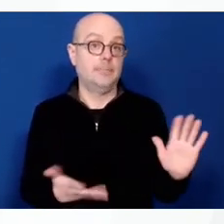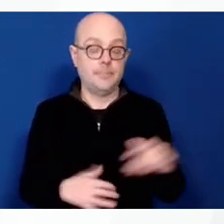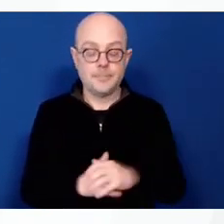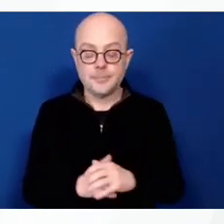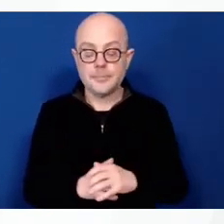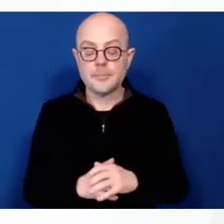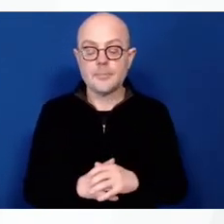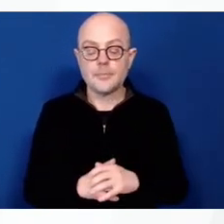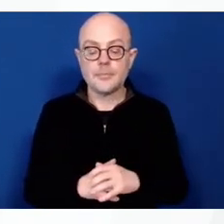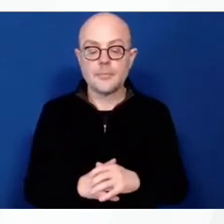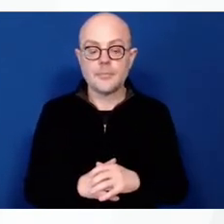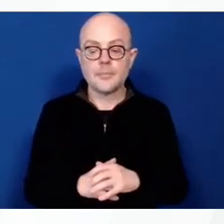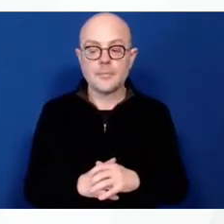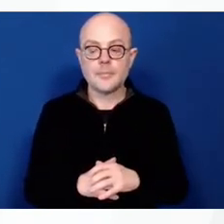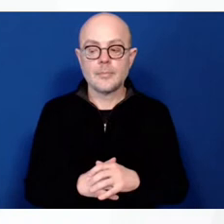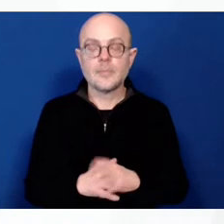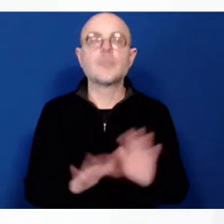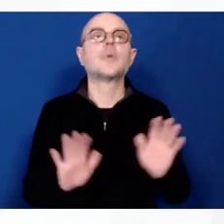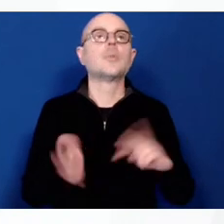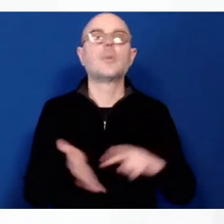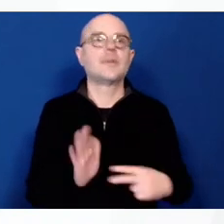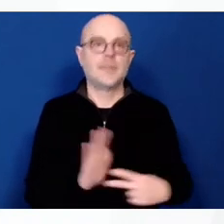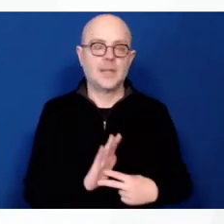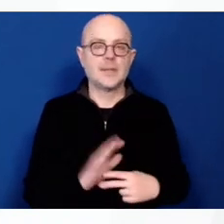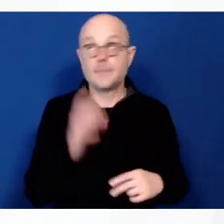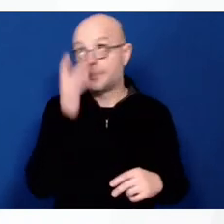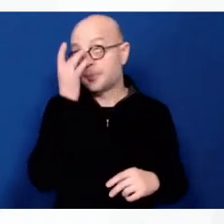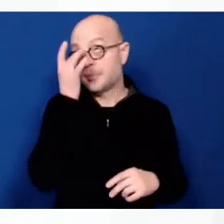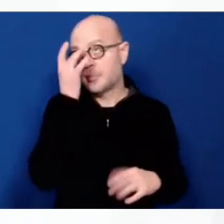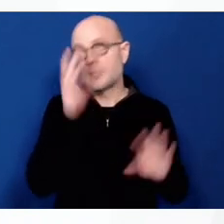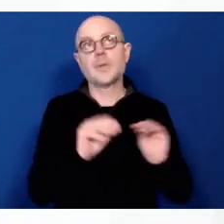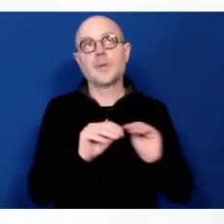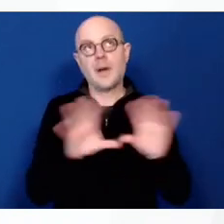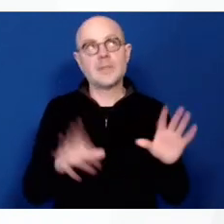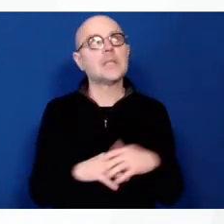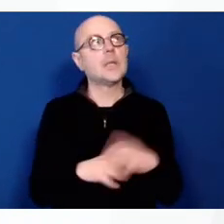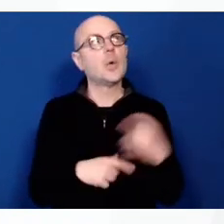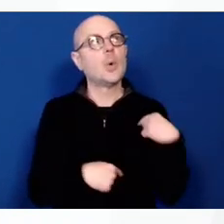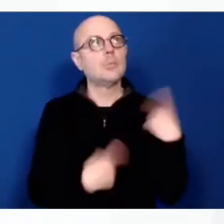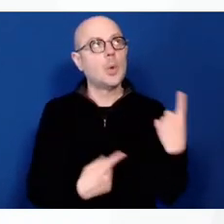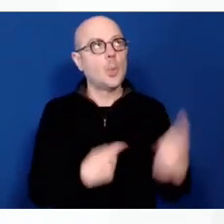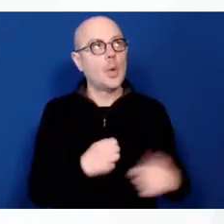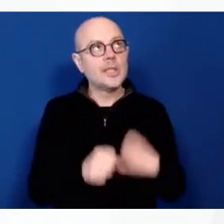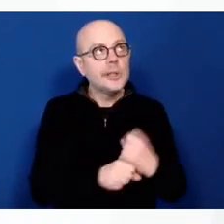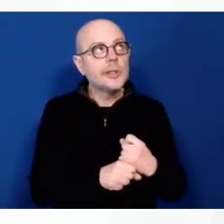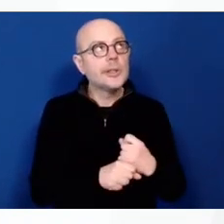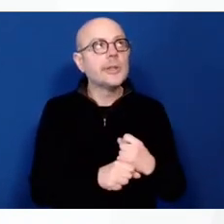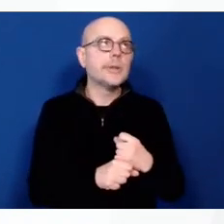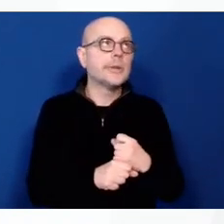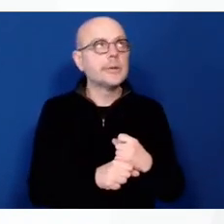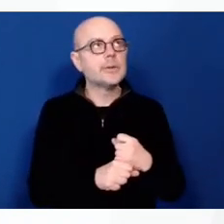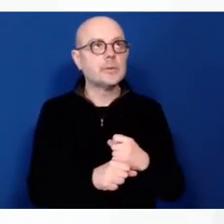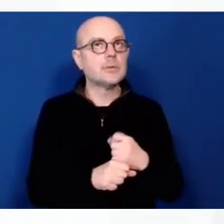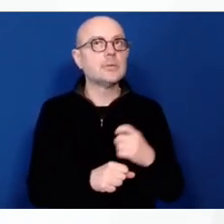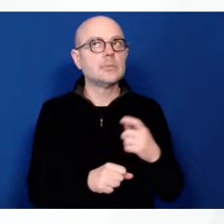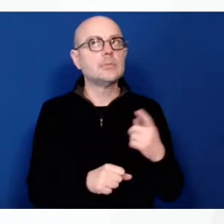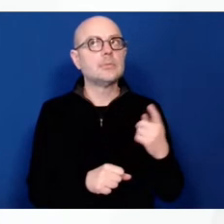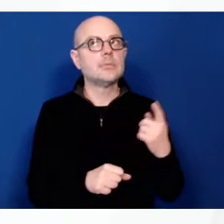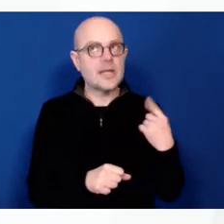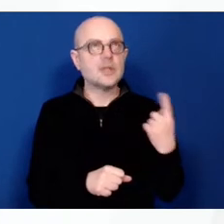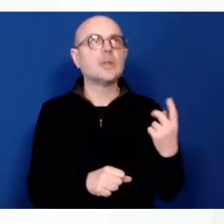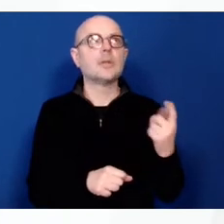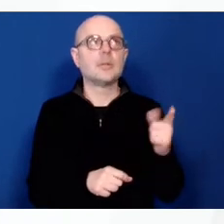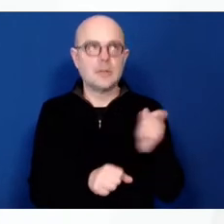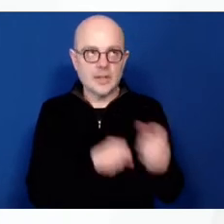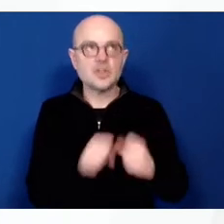So obviously, this past year and probably the coming year are fiscally challenging years, and we have been perhaps